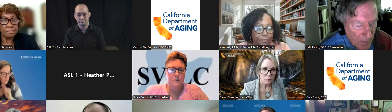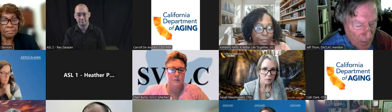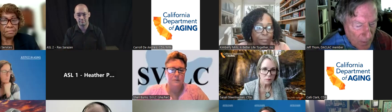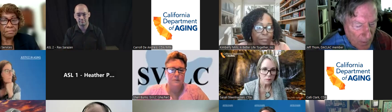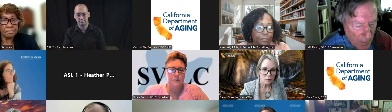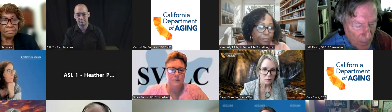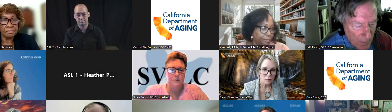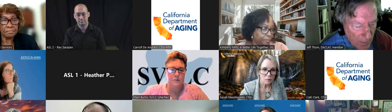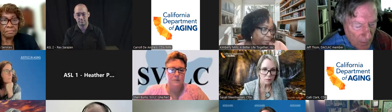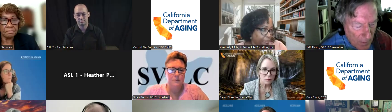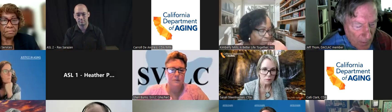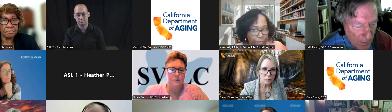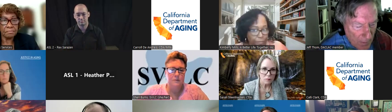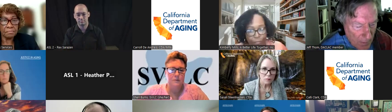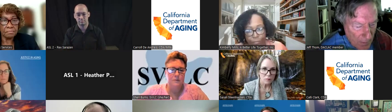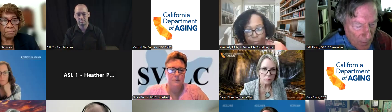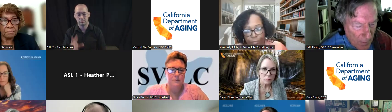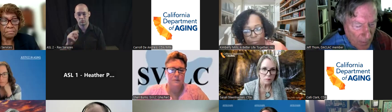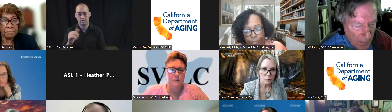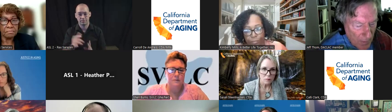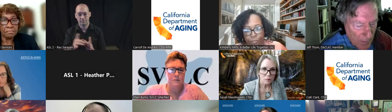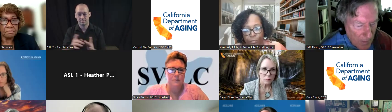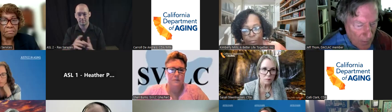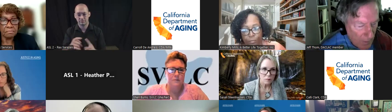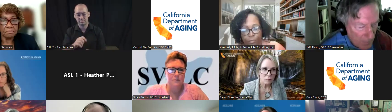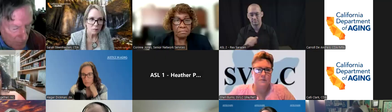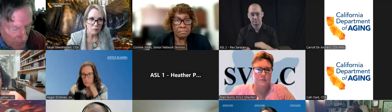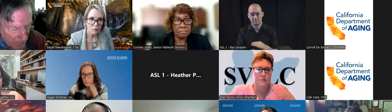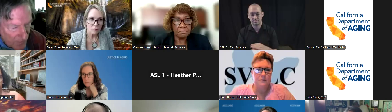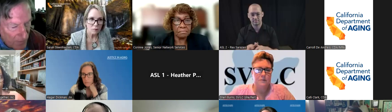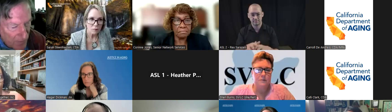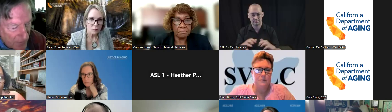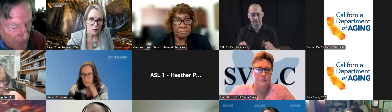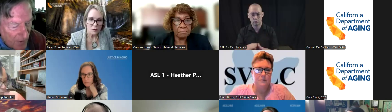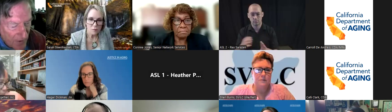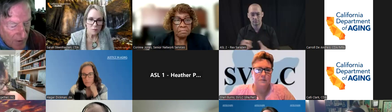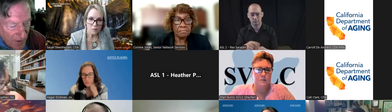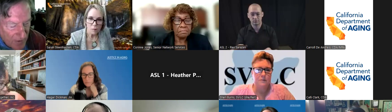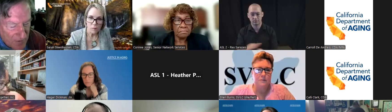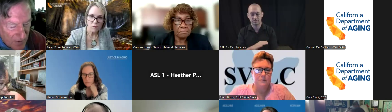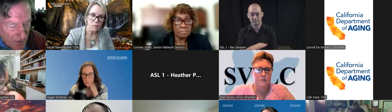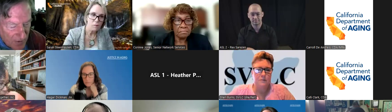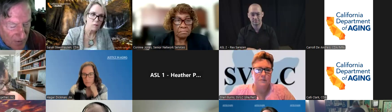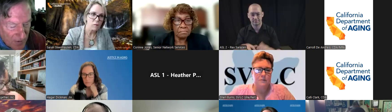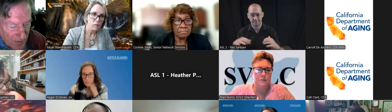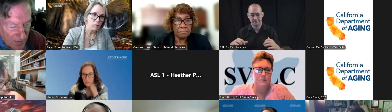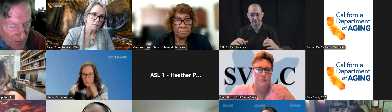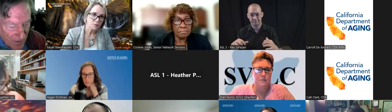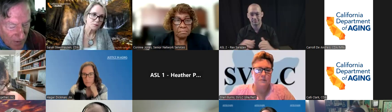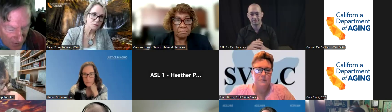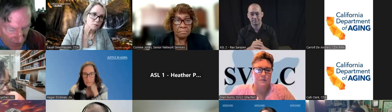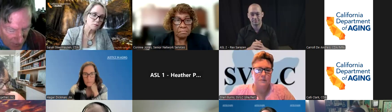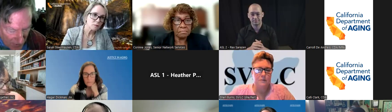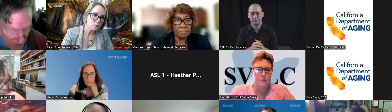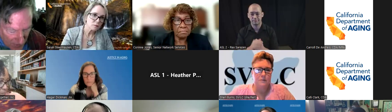If there's no other comments from subcommittee members, we can open it up to the full committee. So, go ahead, Jeff.